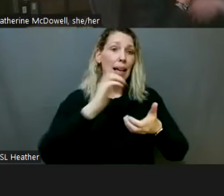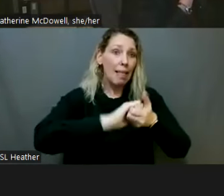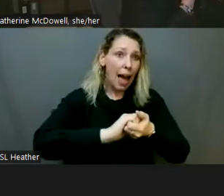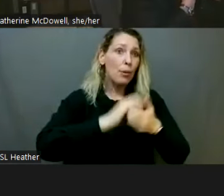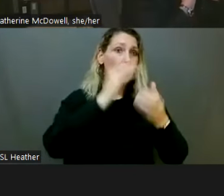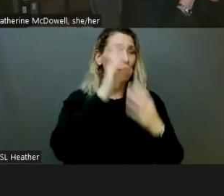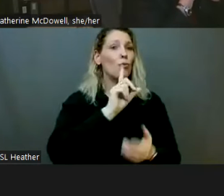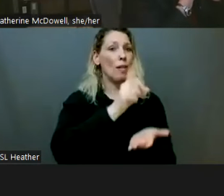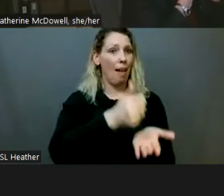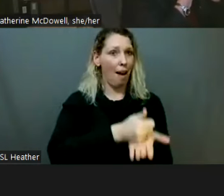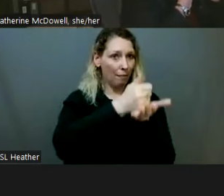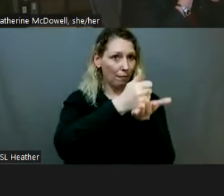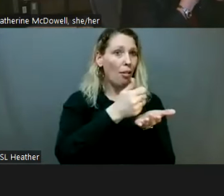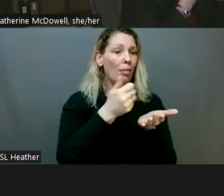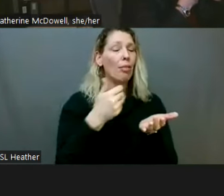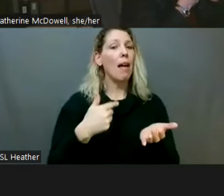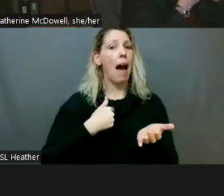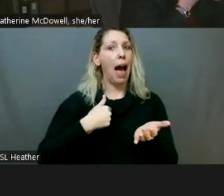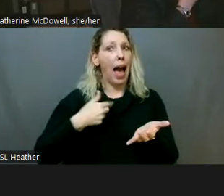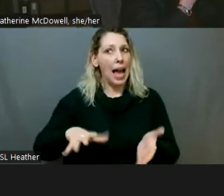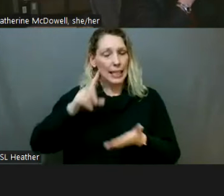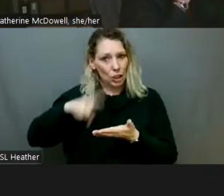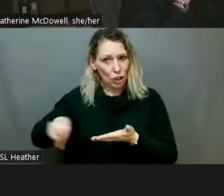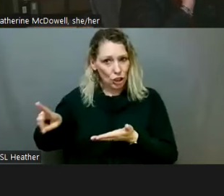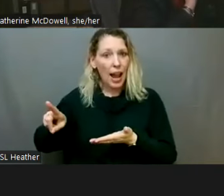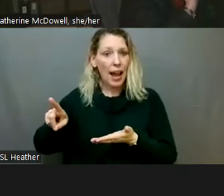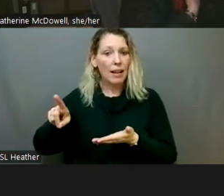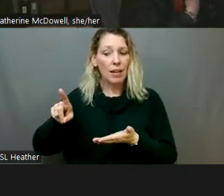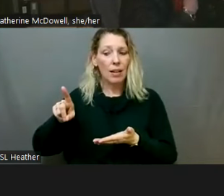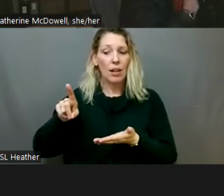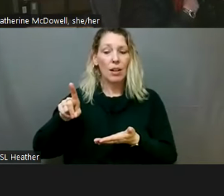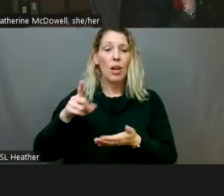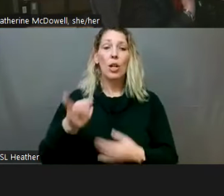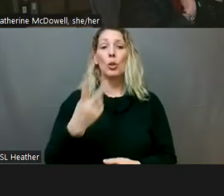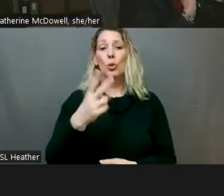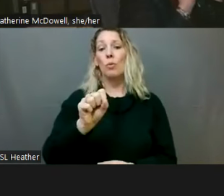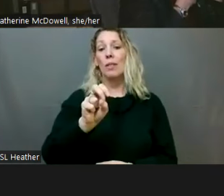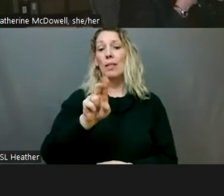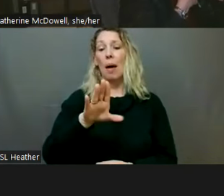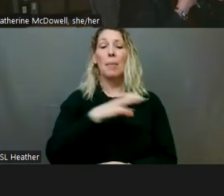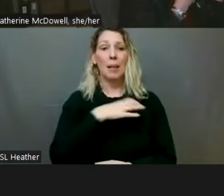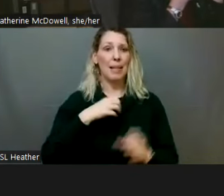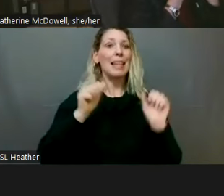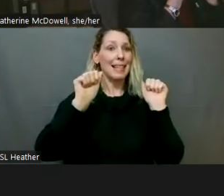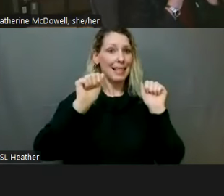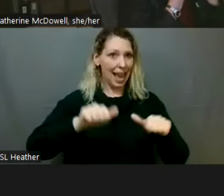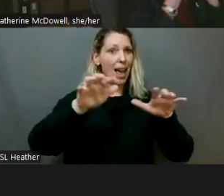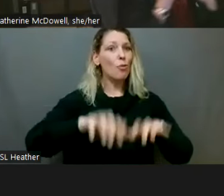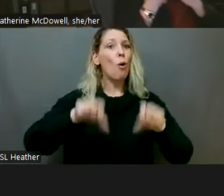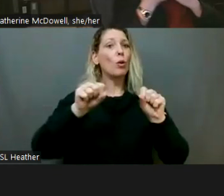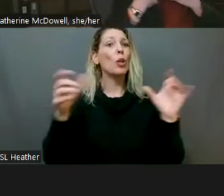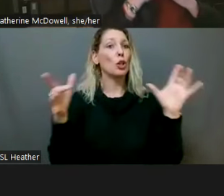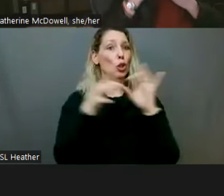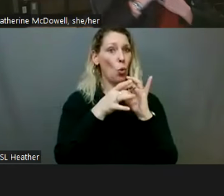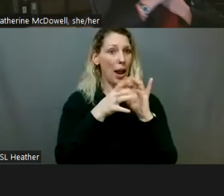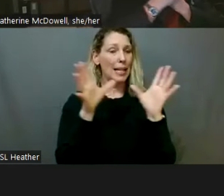as helpful, that I did check, and 2 subcommittees can hold a joint meeting.